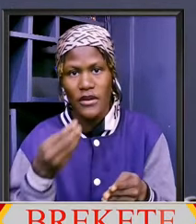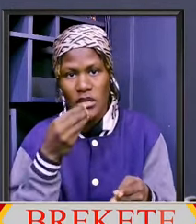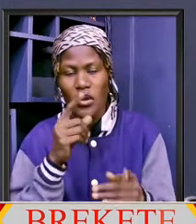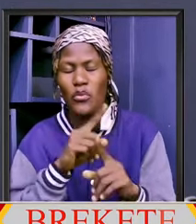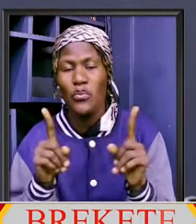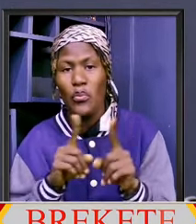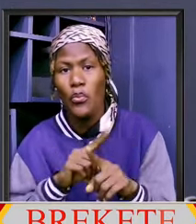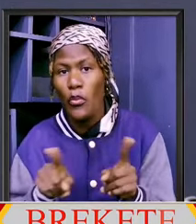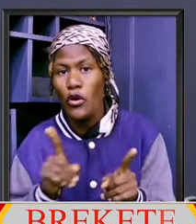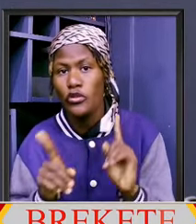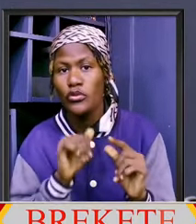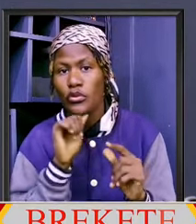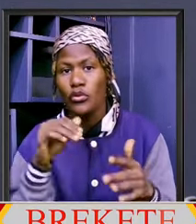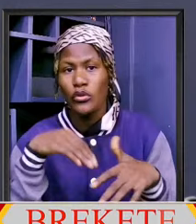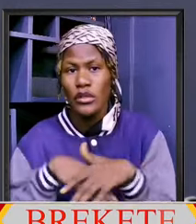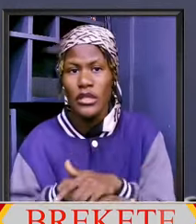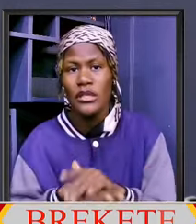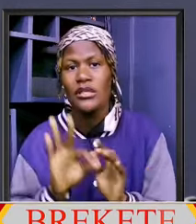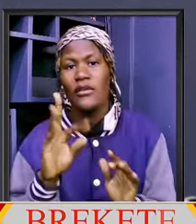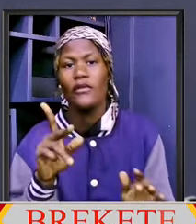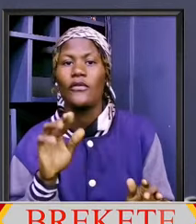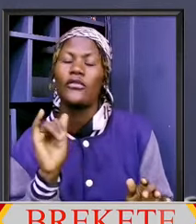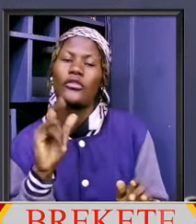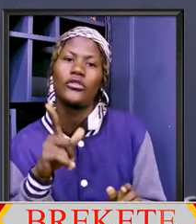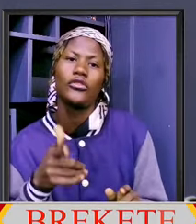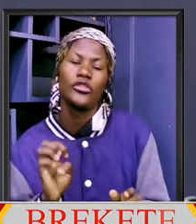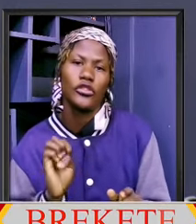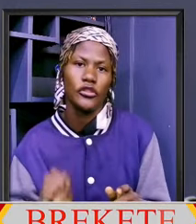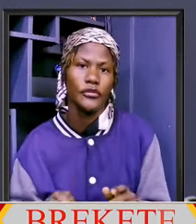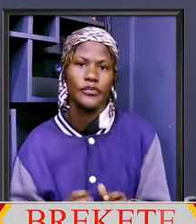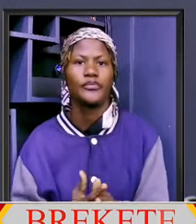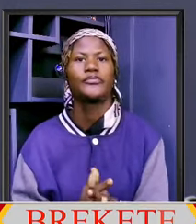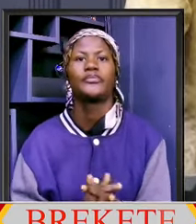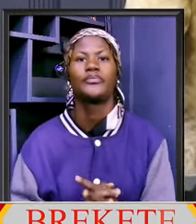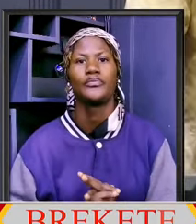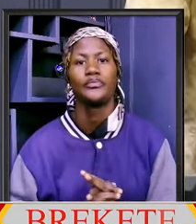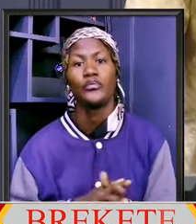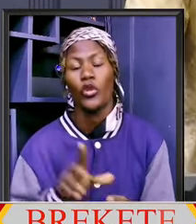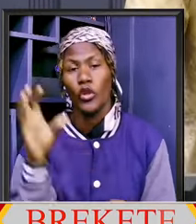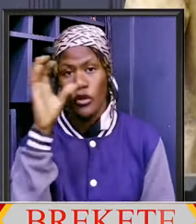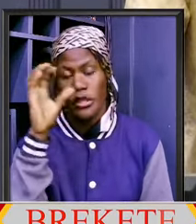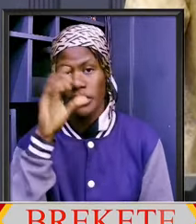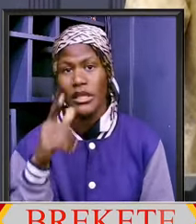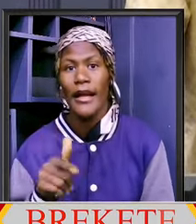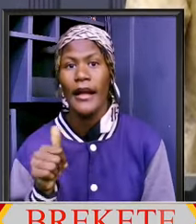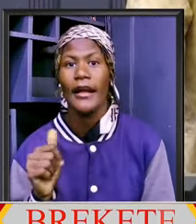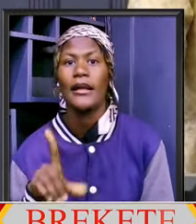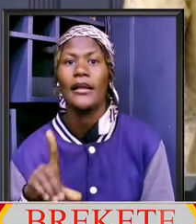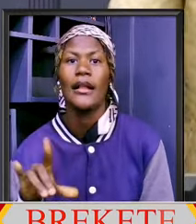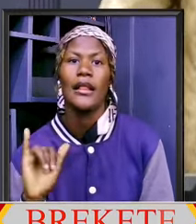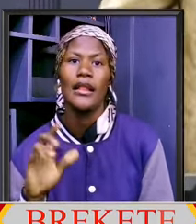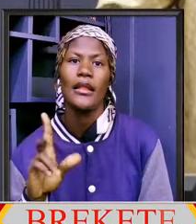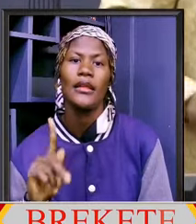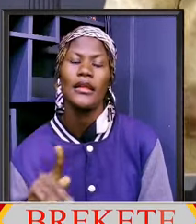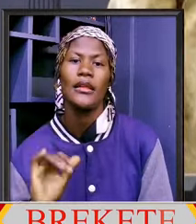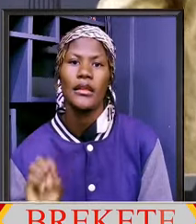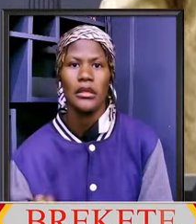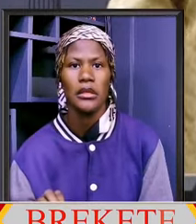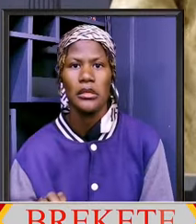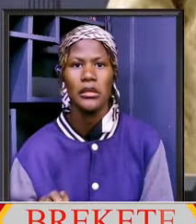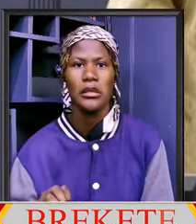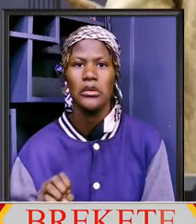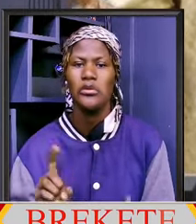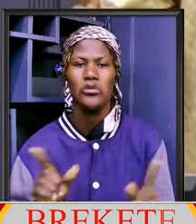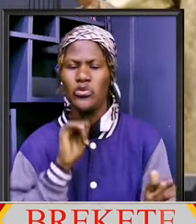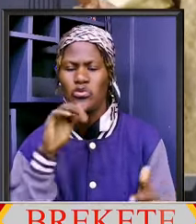Yes. No put them for fridge. When I see garlic and fridge no get